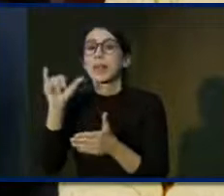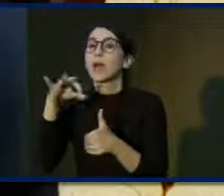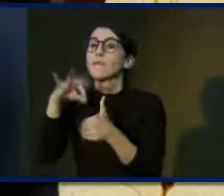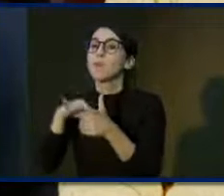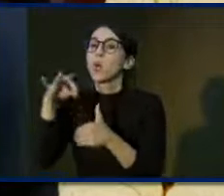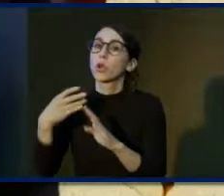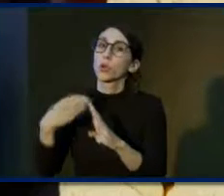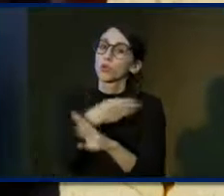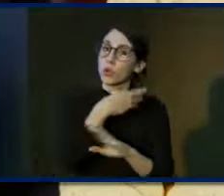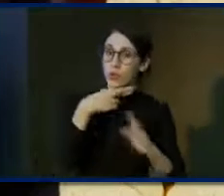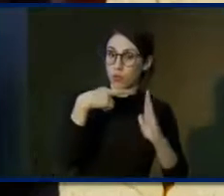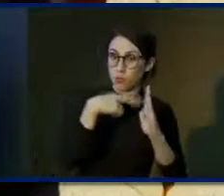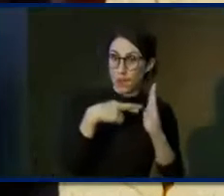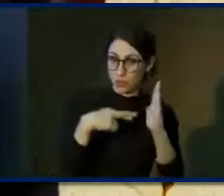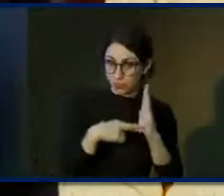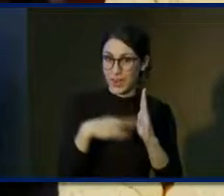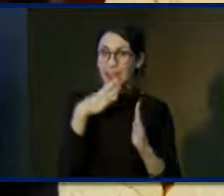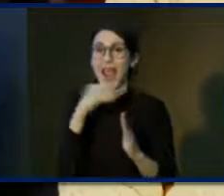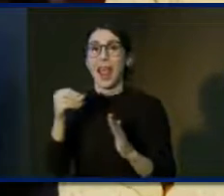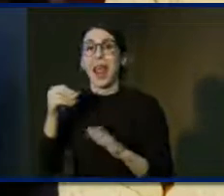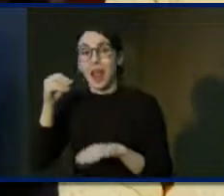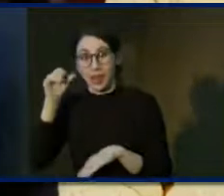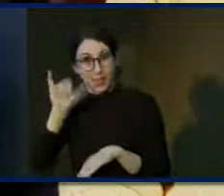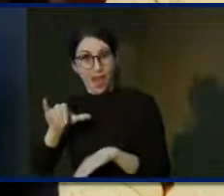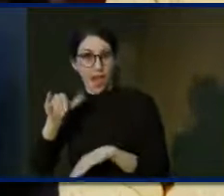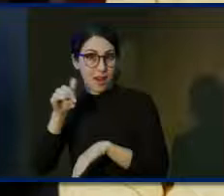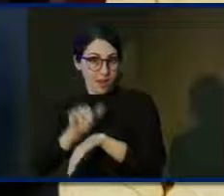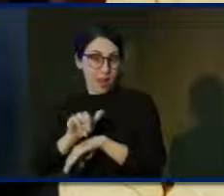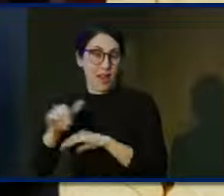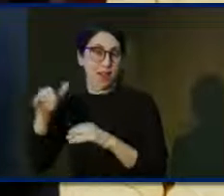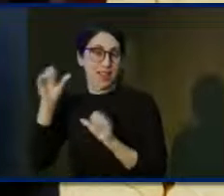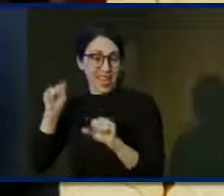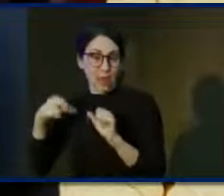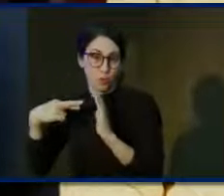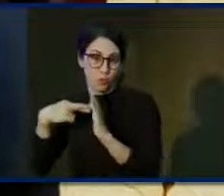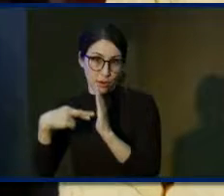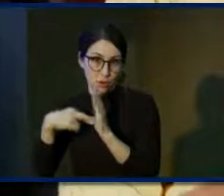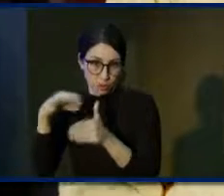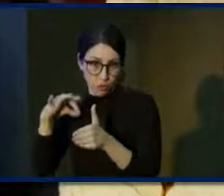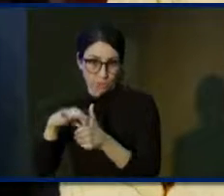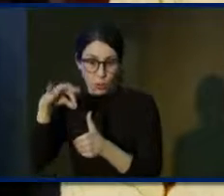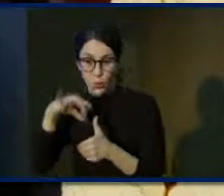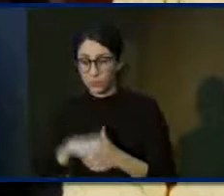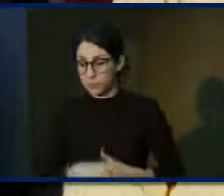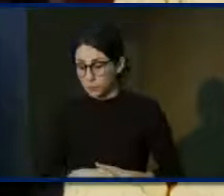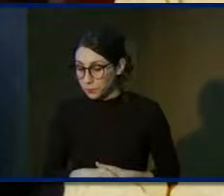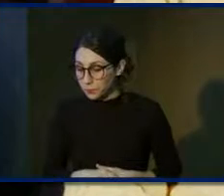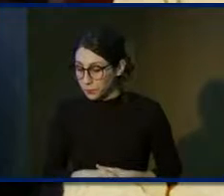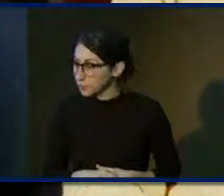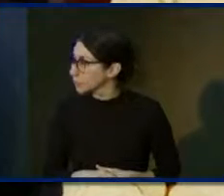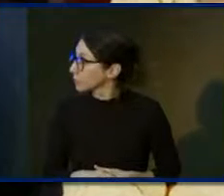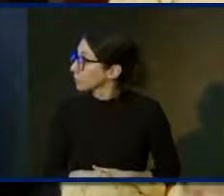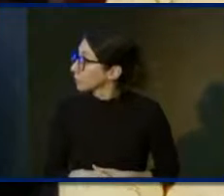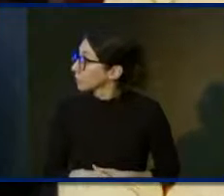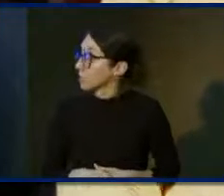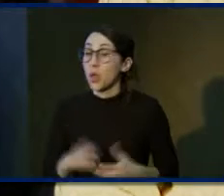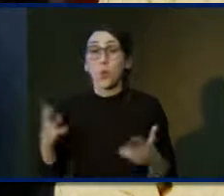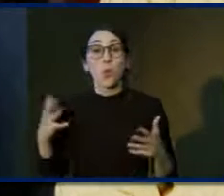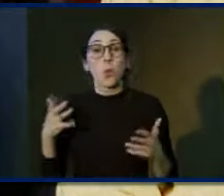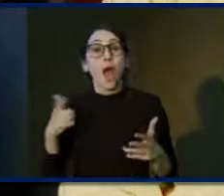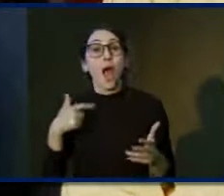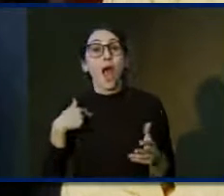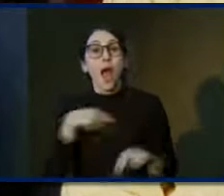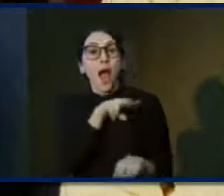voter registration. You can see this guy on just about every media outlet you find, but the thing I found most